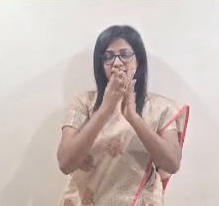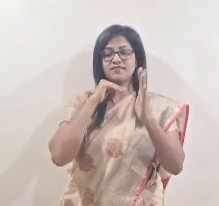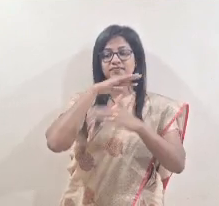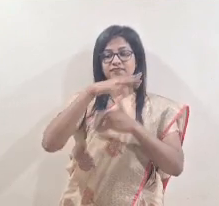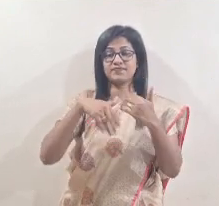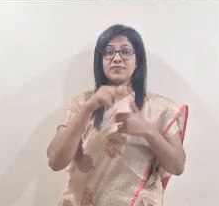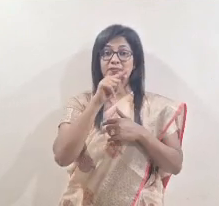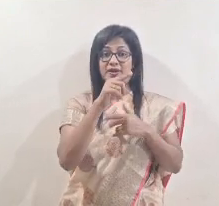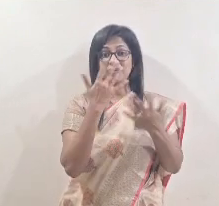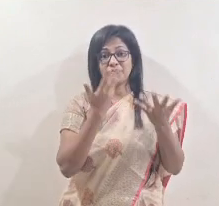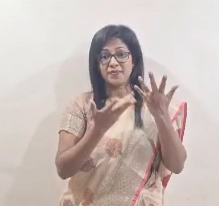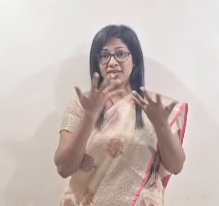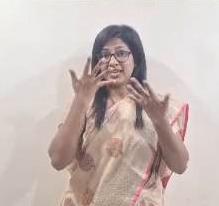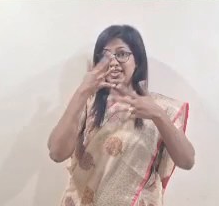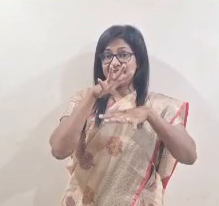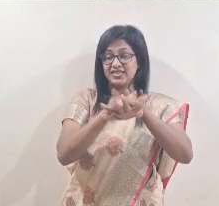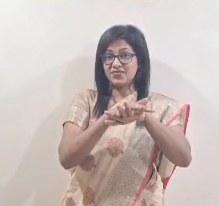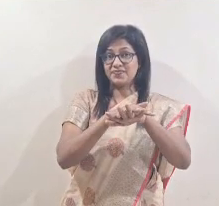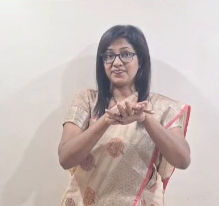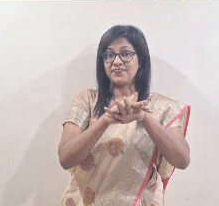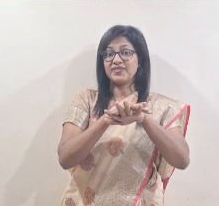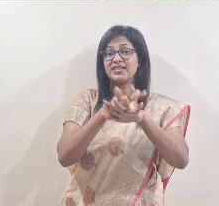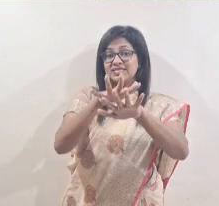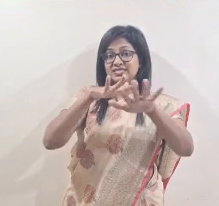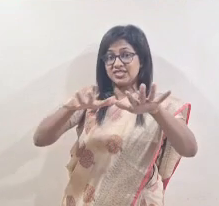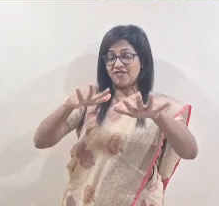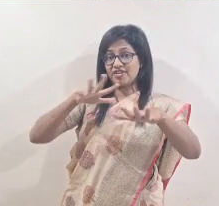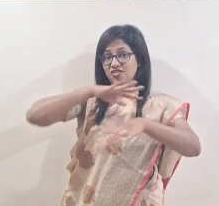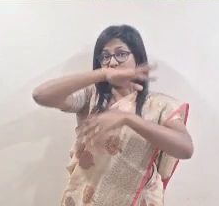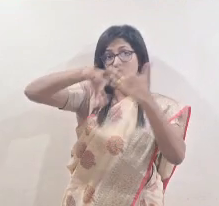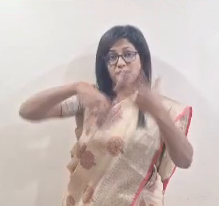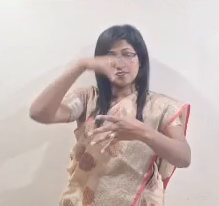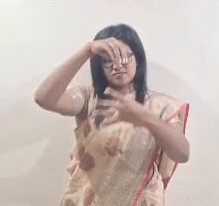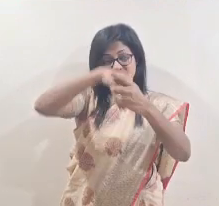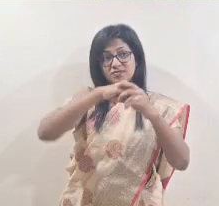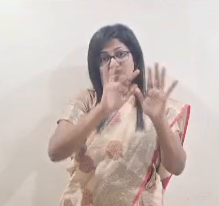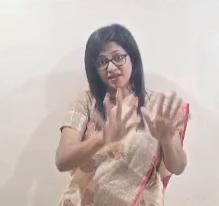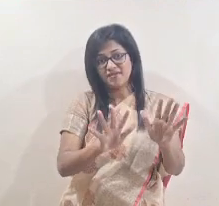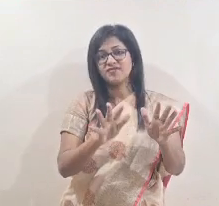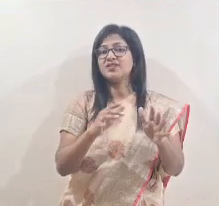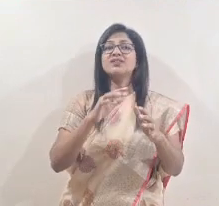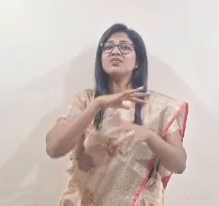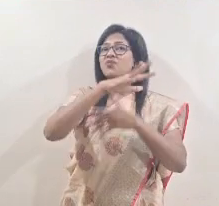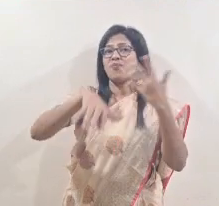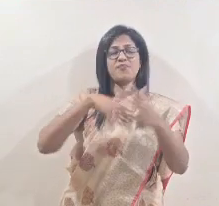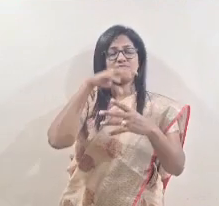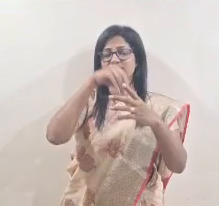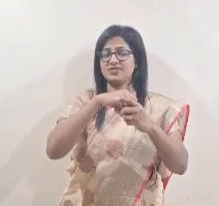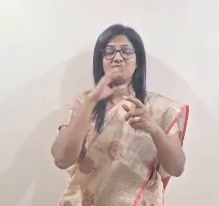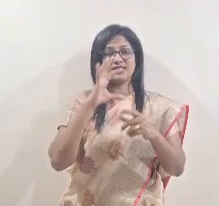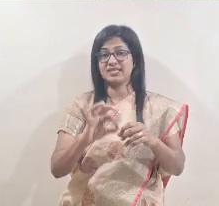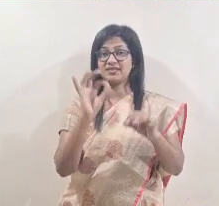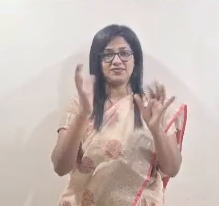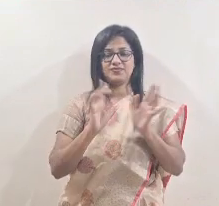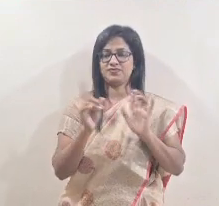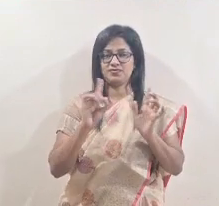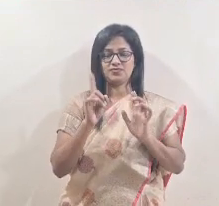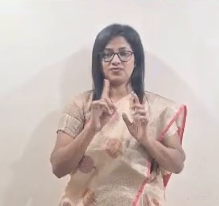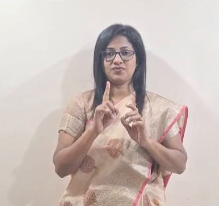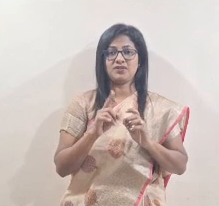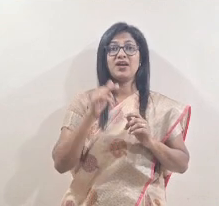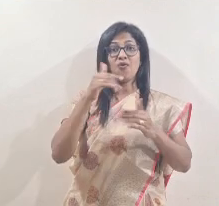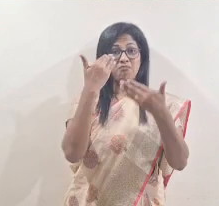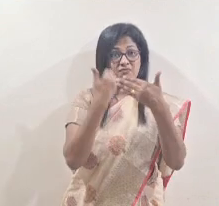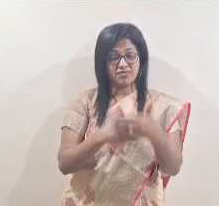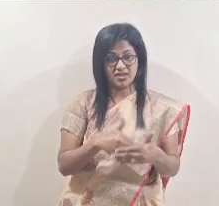But are you able to incorporate the composition of traffic in that grid? Not exactly the composition. Okay. Is